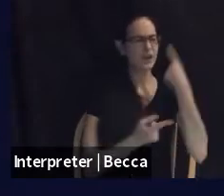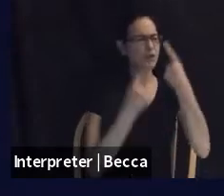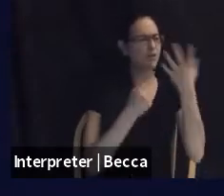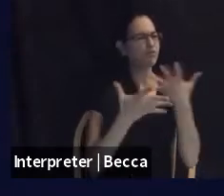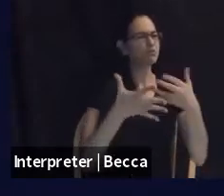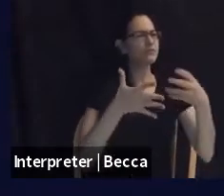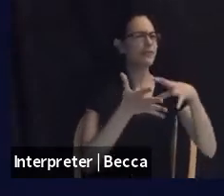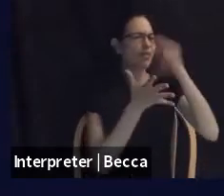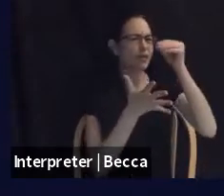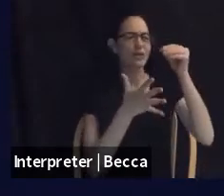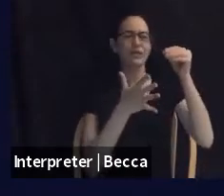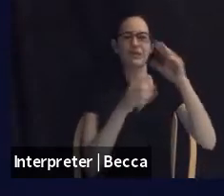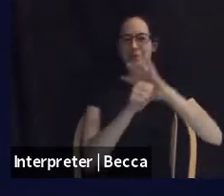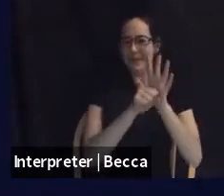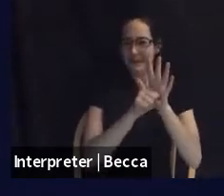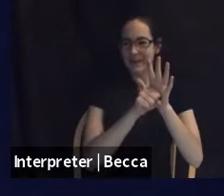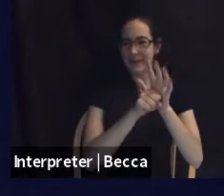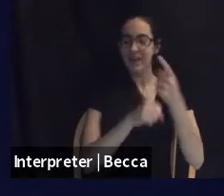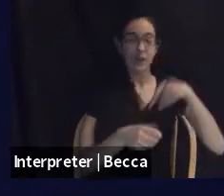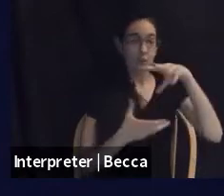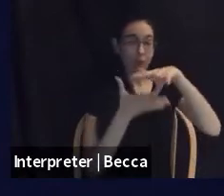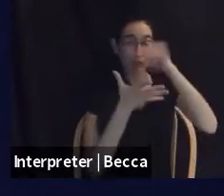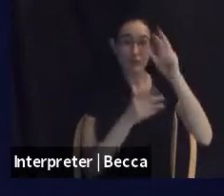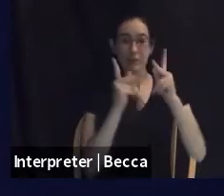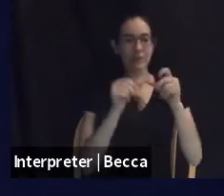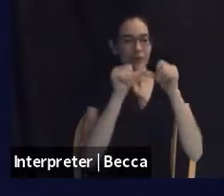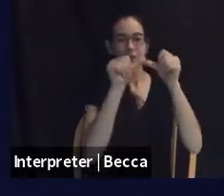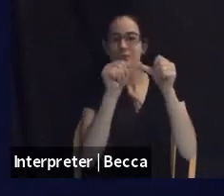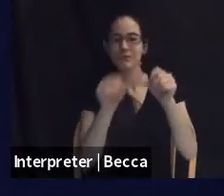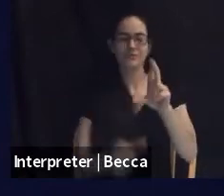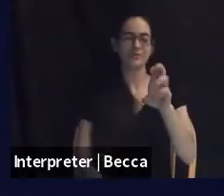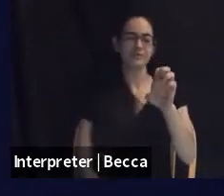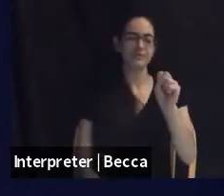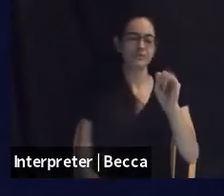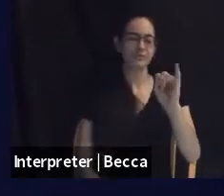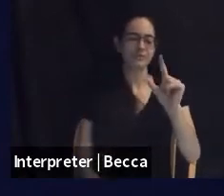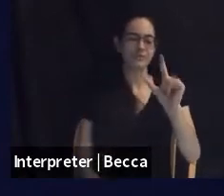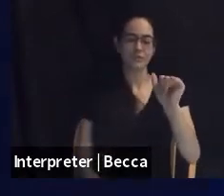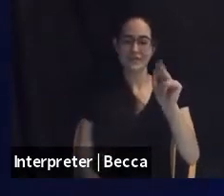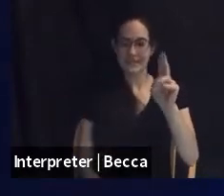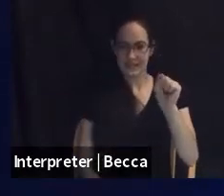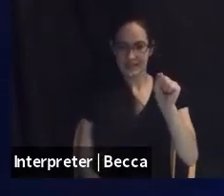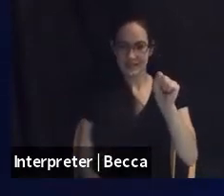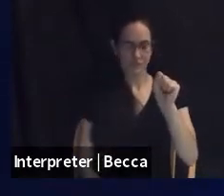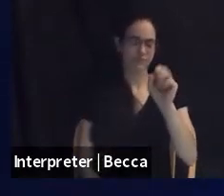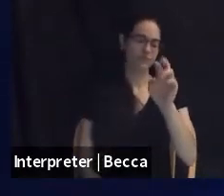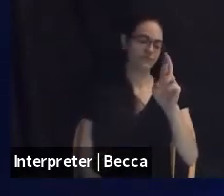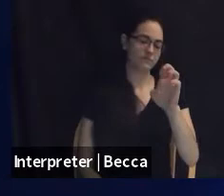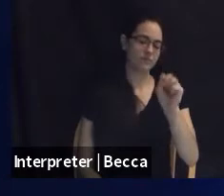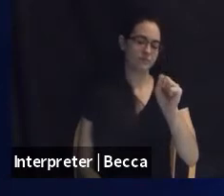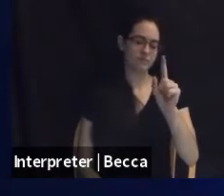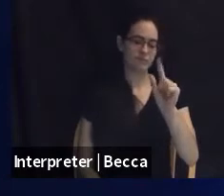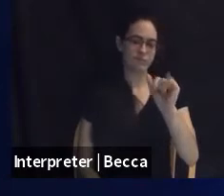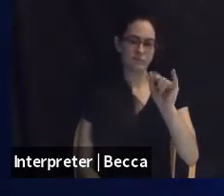are resilient. People want to emulate what it means to be Jesus. So why not have a weekend where we do that together? So what